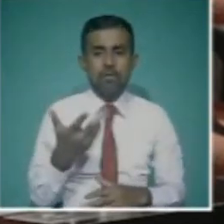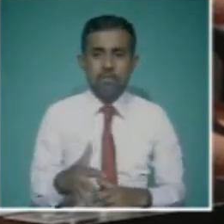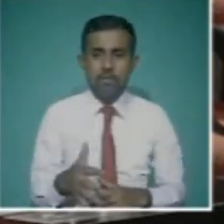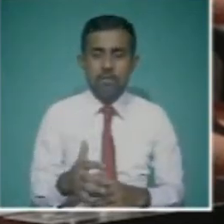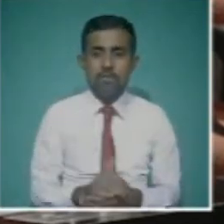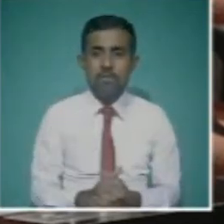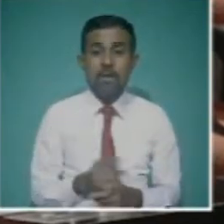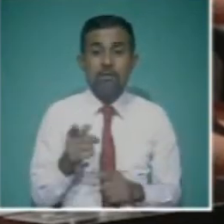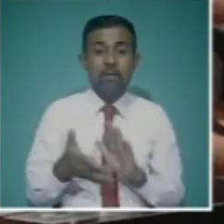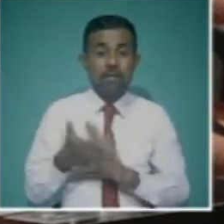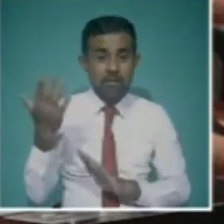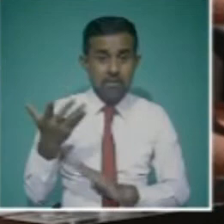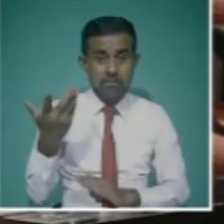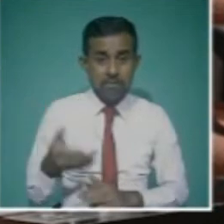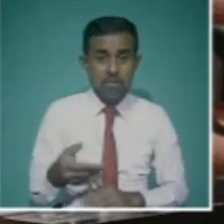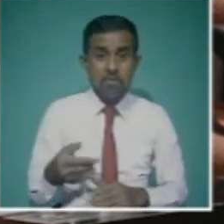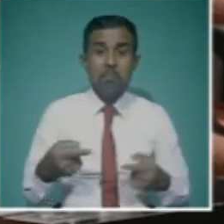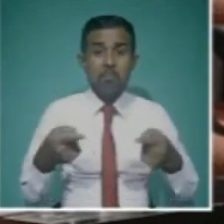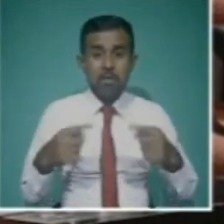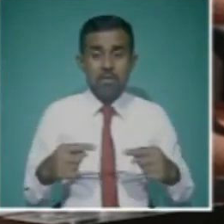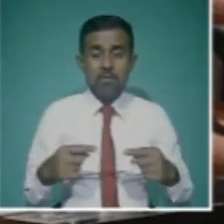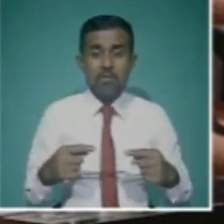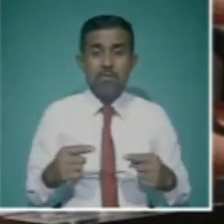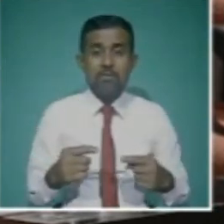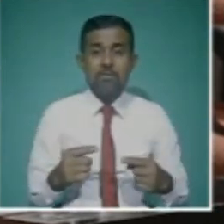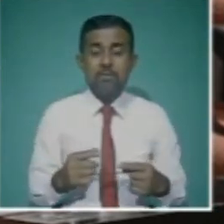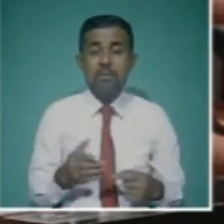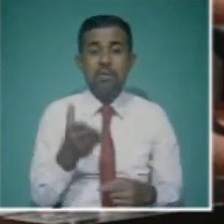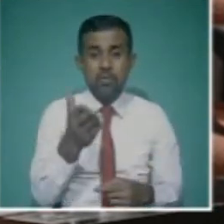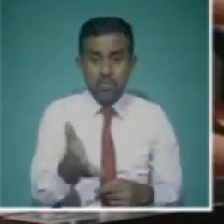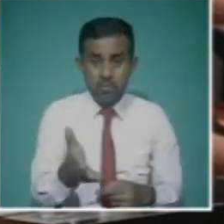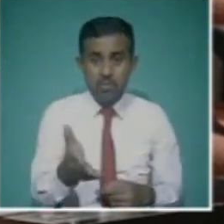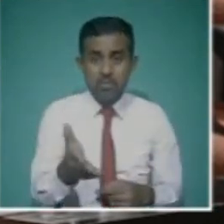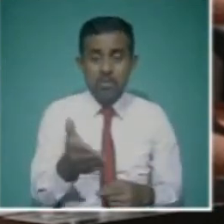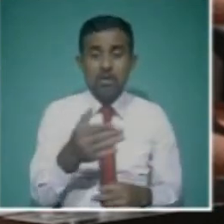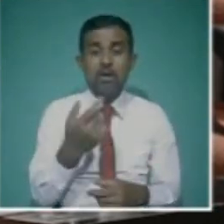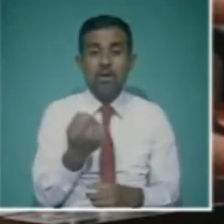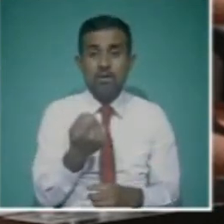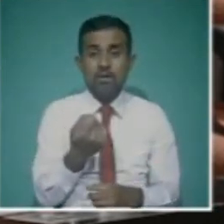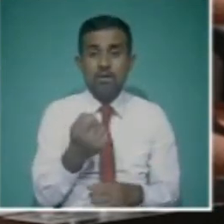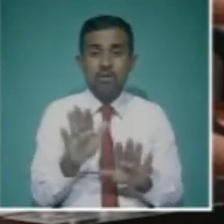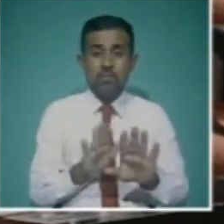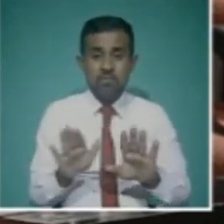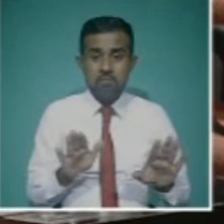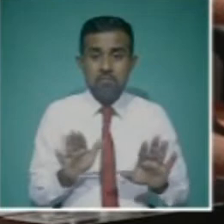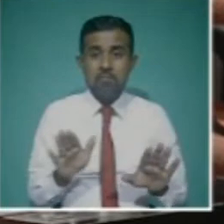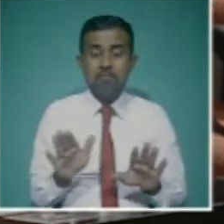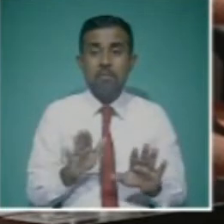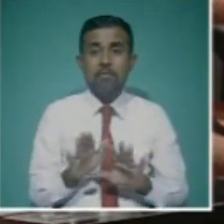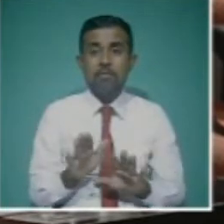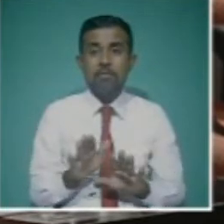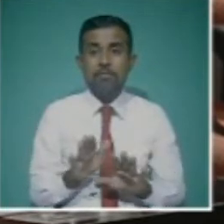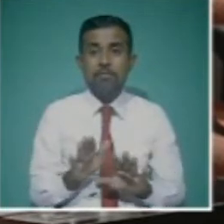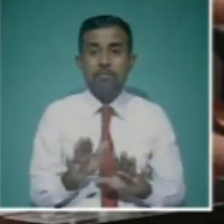nature, obviously your economy will have to be modeled in a way to contain those